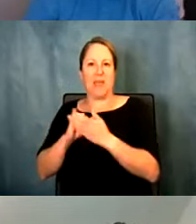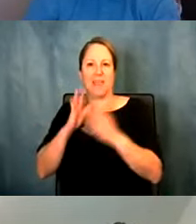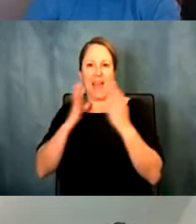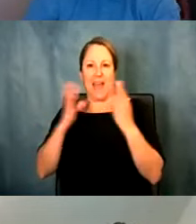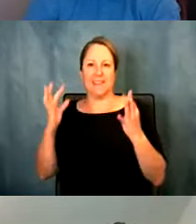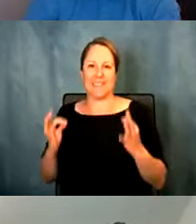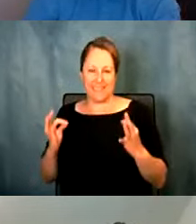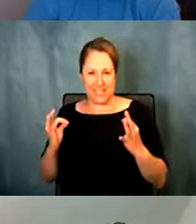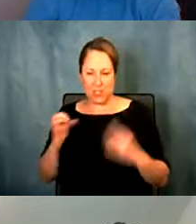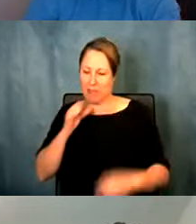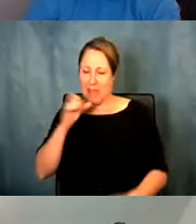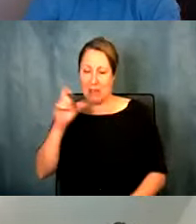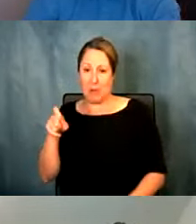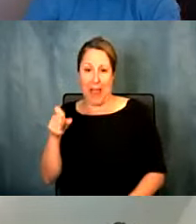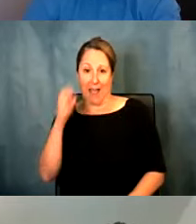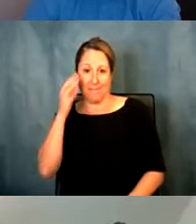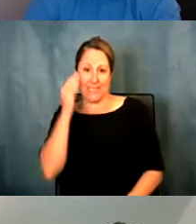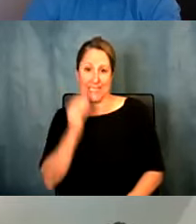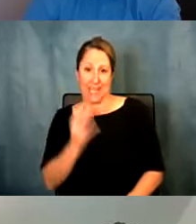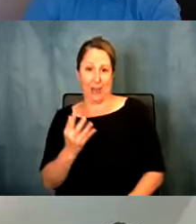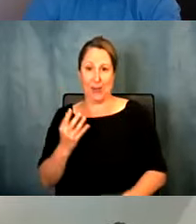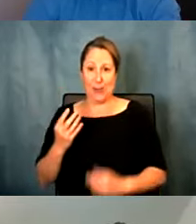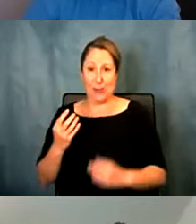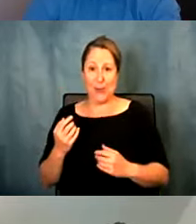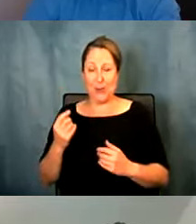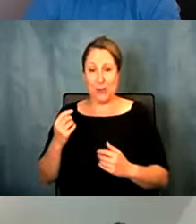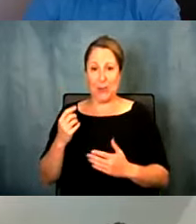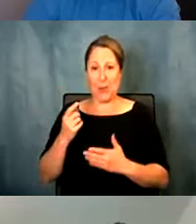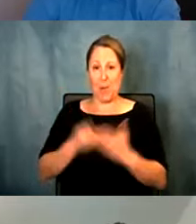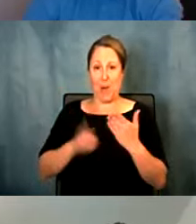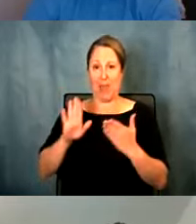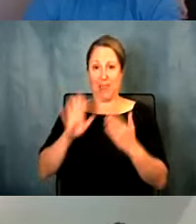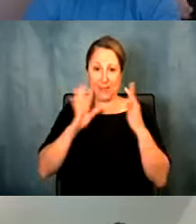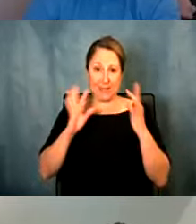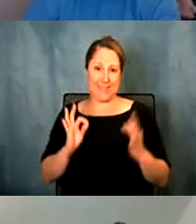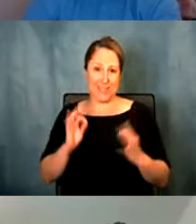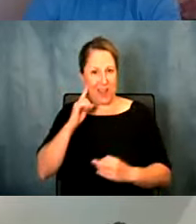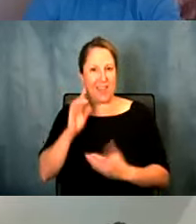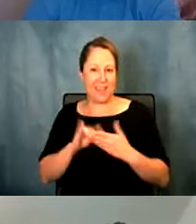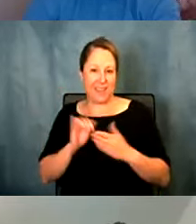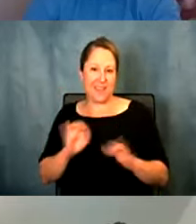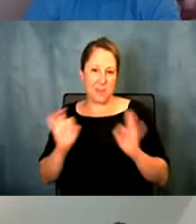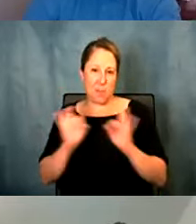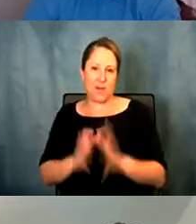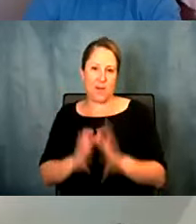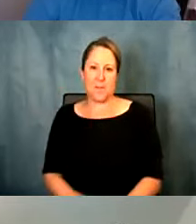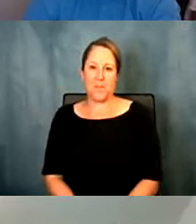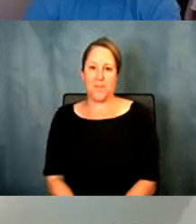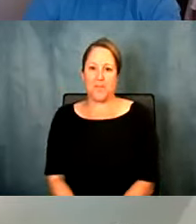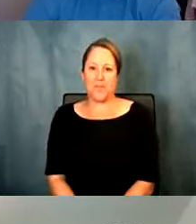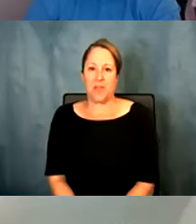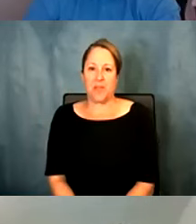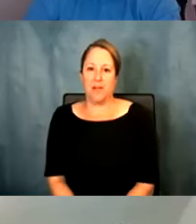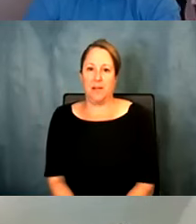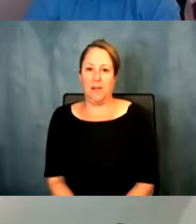to tell you what their choice is going to be right then and there. I think all of those are super important in initiating the